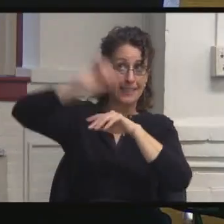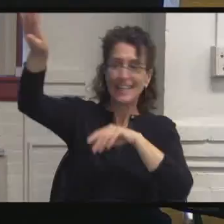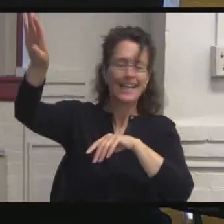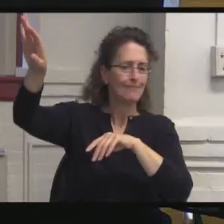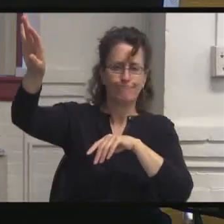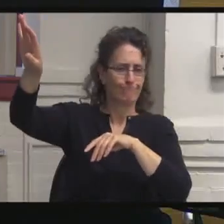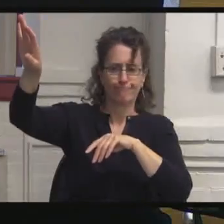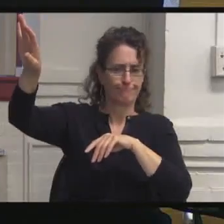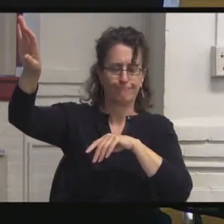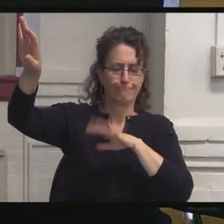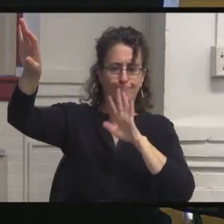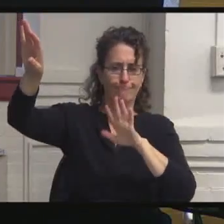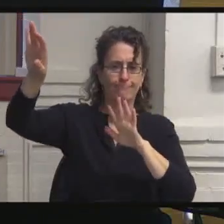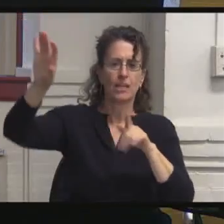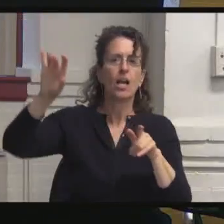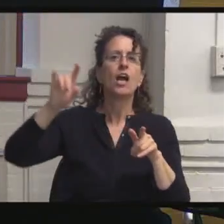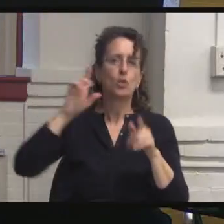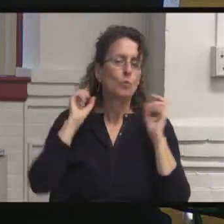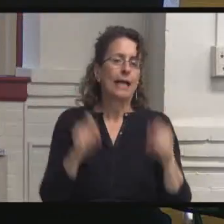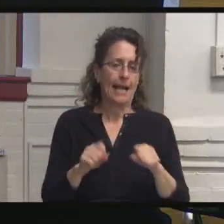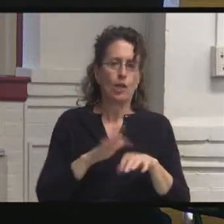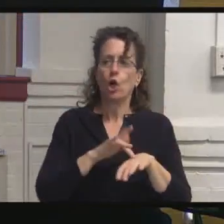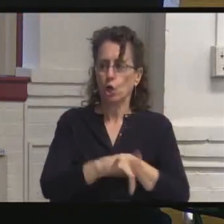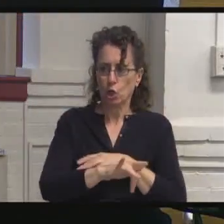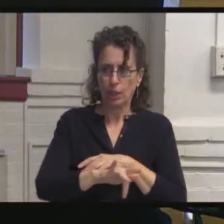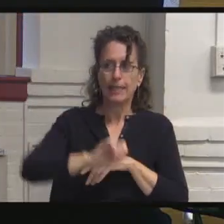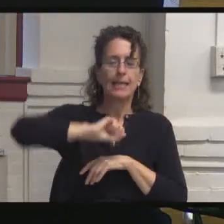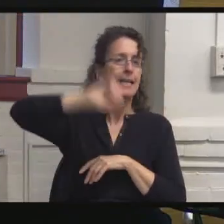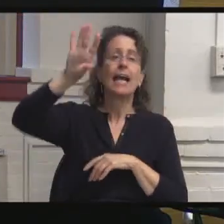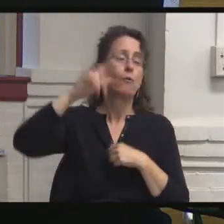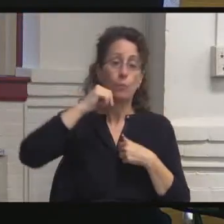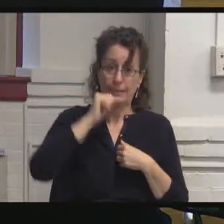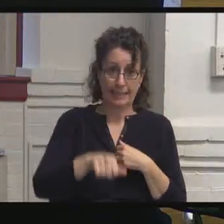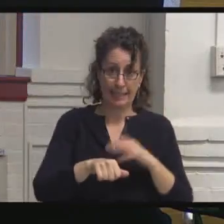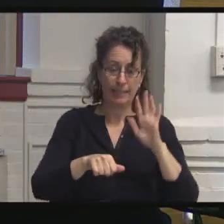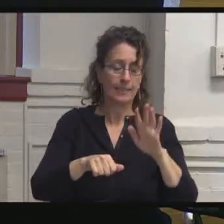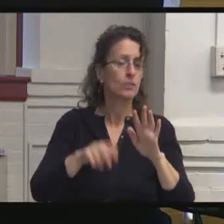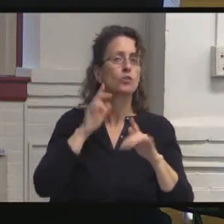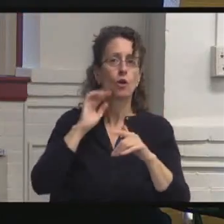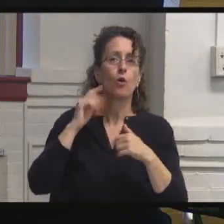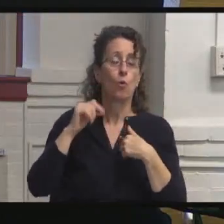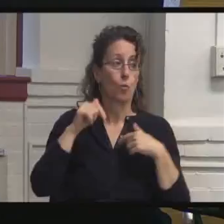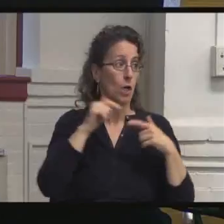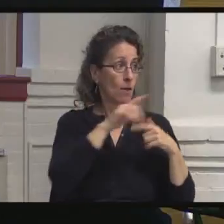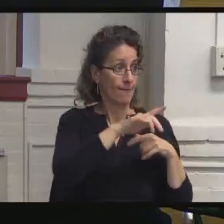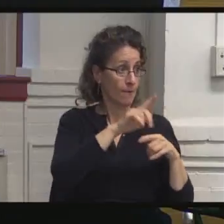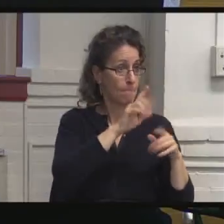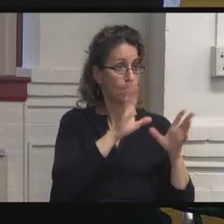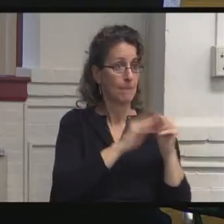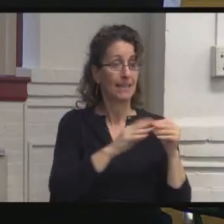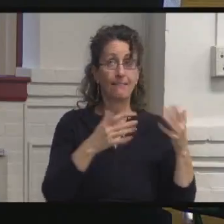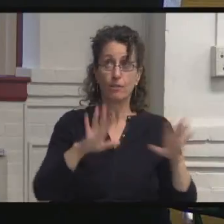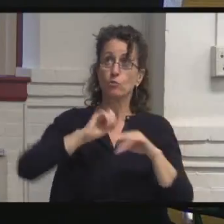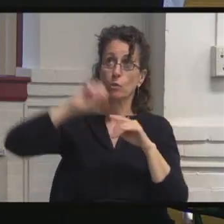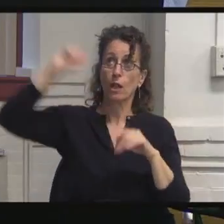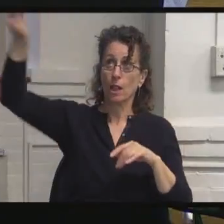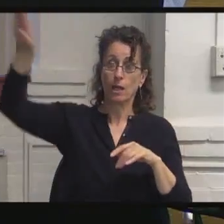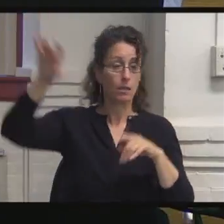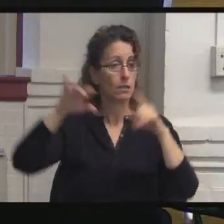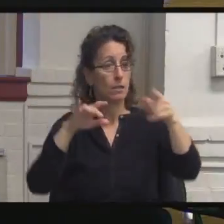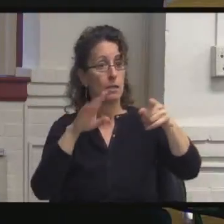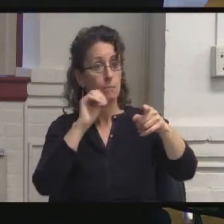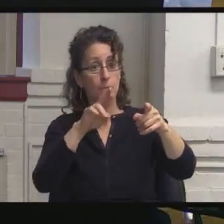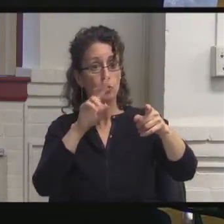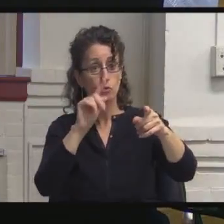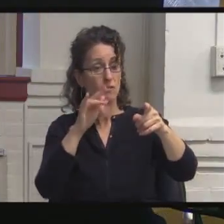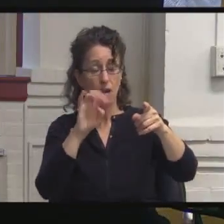comments directly to the Public Service Board. Thank you. Is that okay? Yeah. Does Mr. Dodge disagree? No, I agree. The